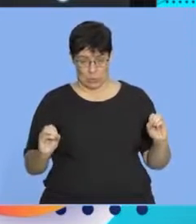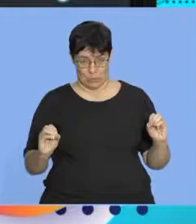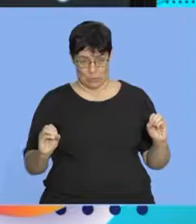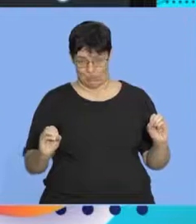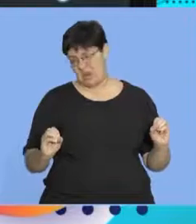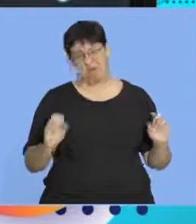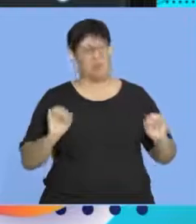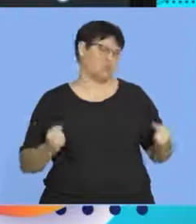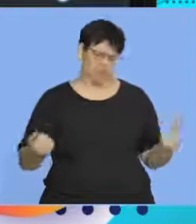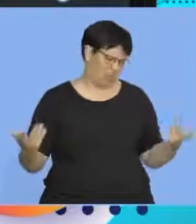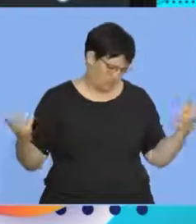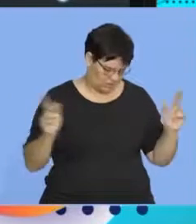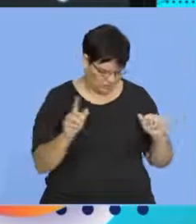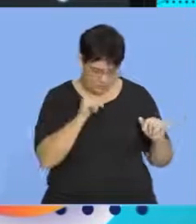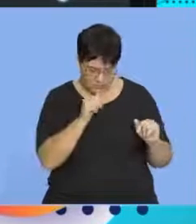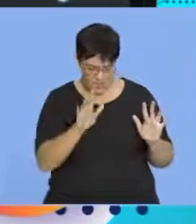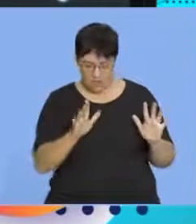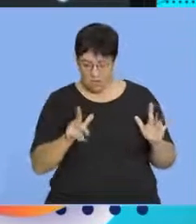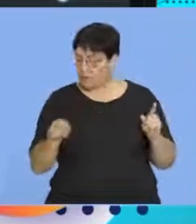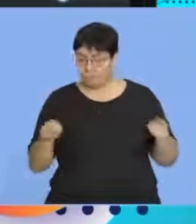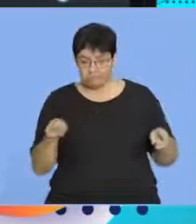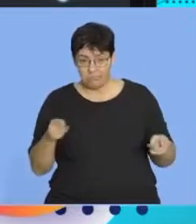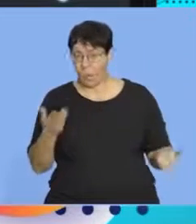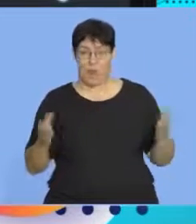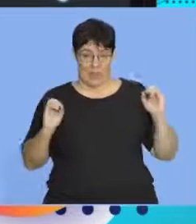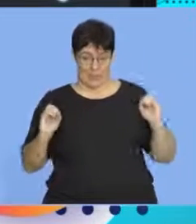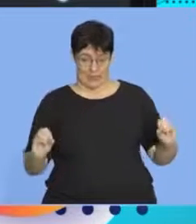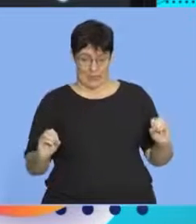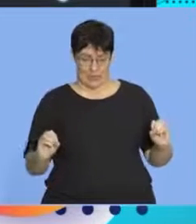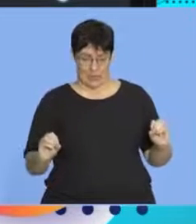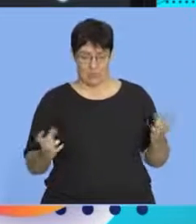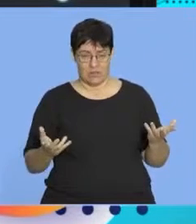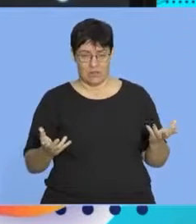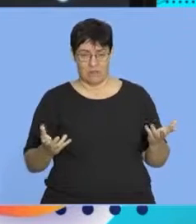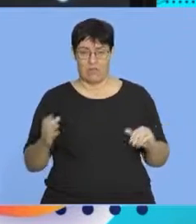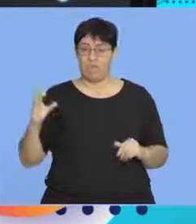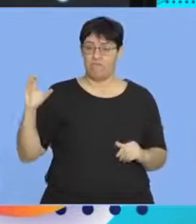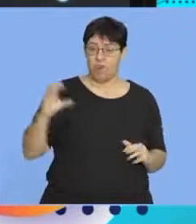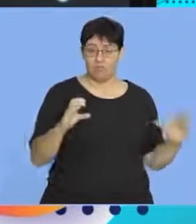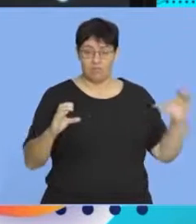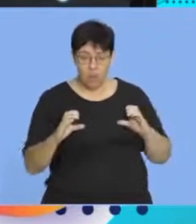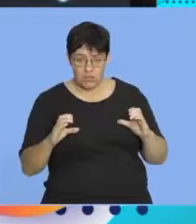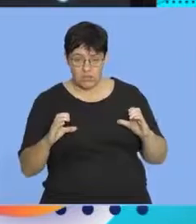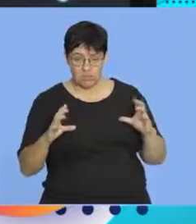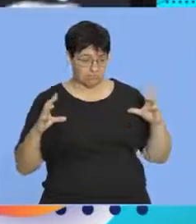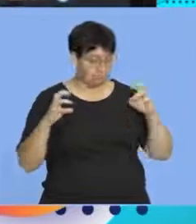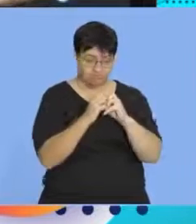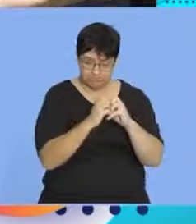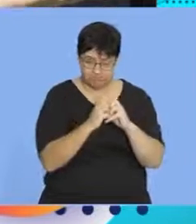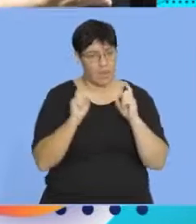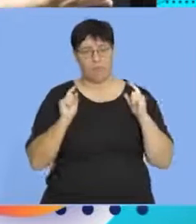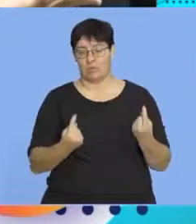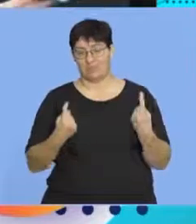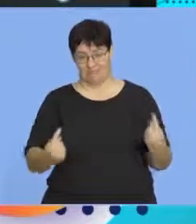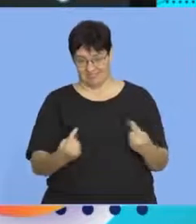isn't physically possible, but if they have no mass, they can have no force of attraction. It's